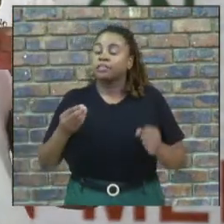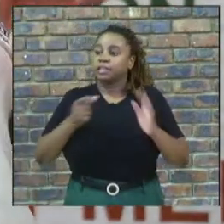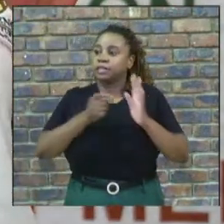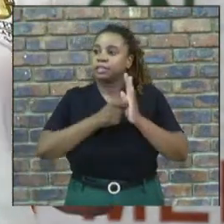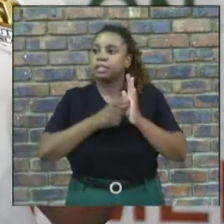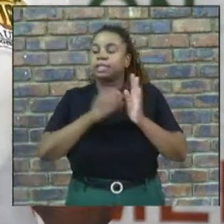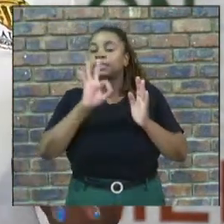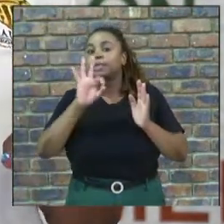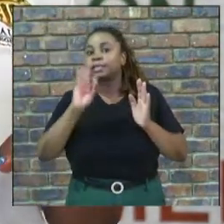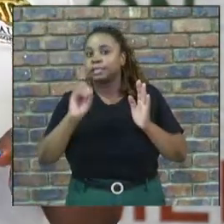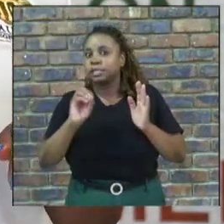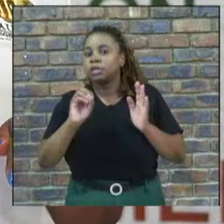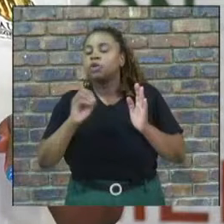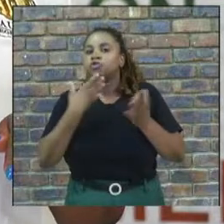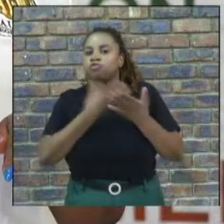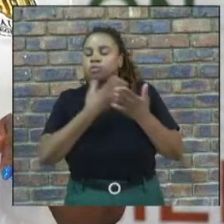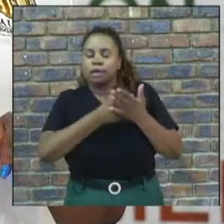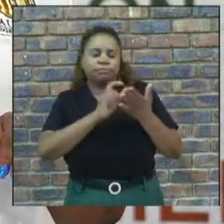written submissions.